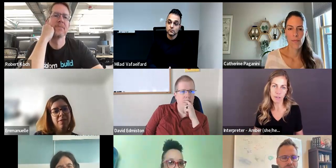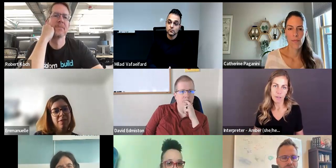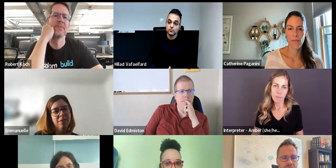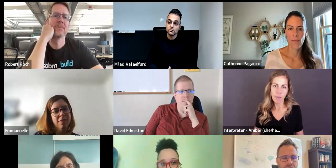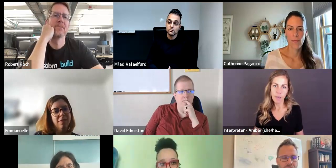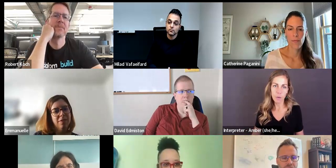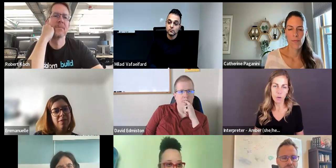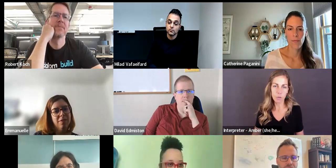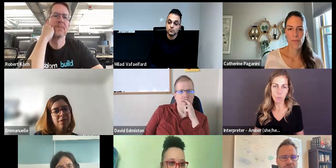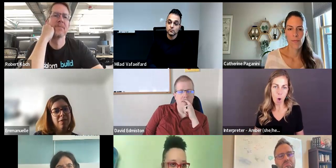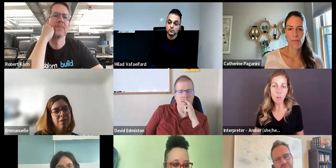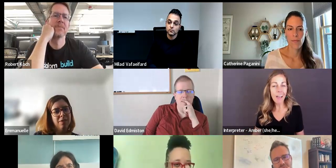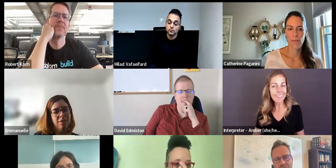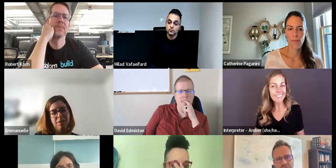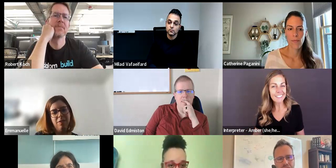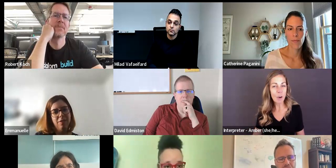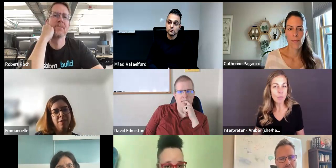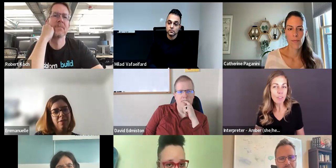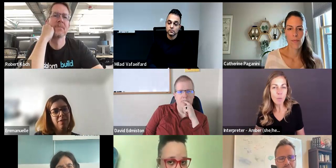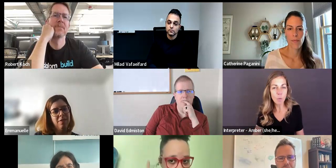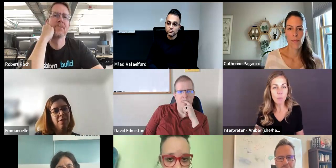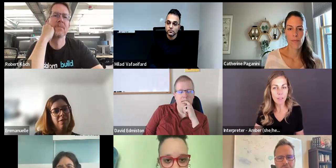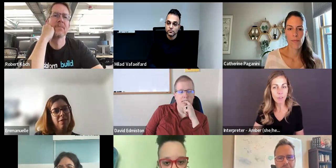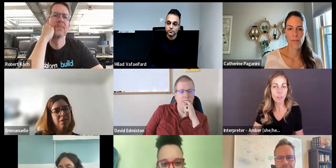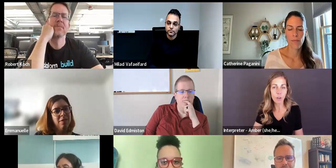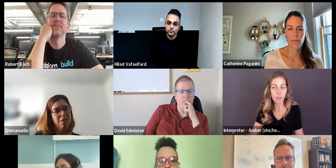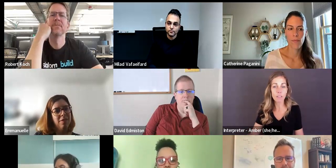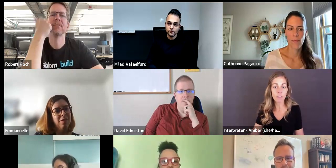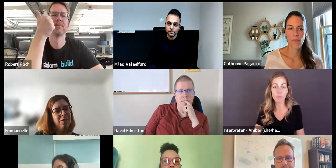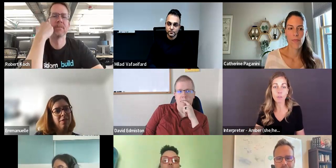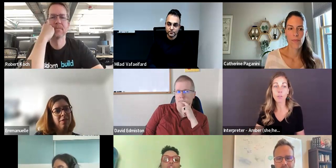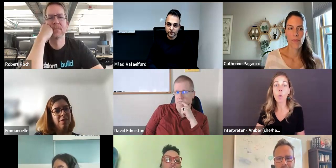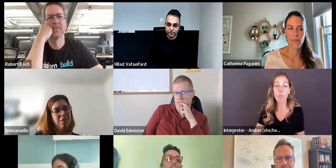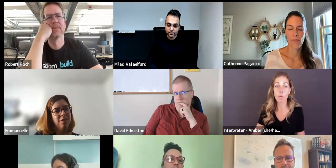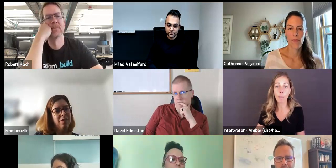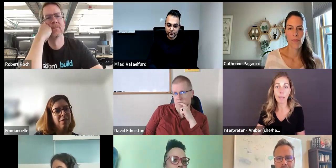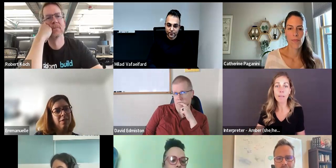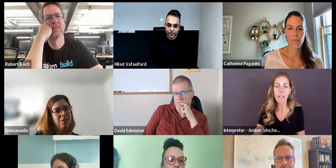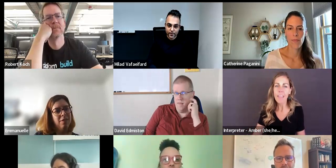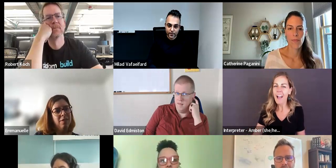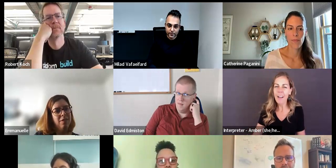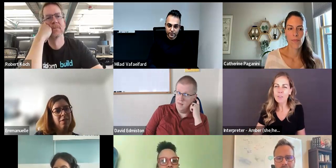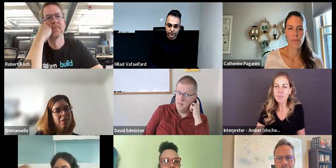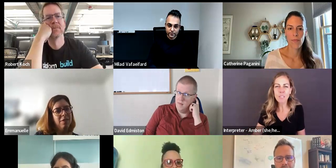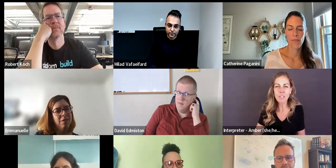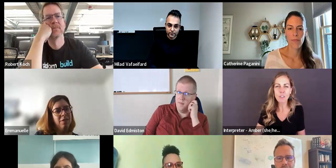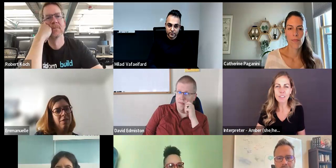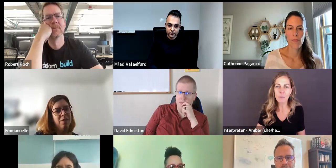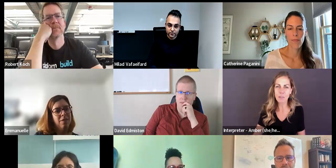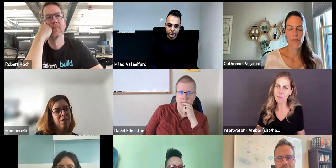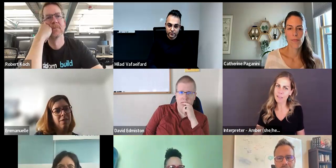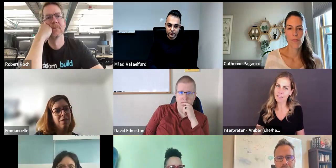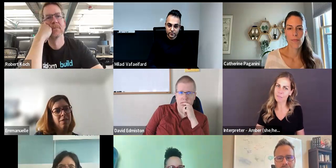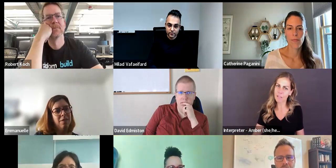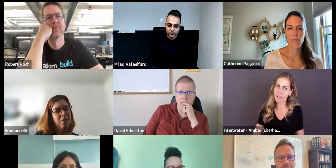it's big or small, and then hopefully that will make it so the document doesn't feel so overwhelming. Yeah, I was just really curious